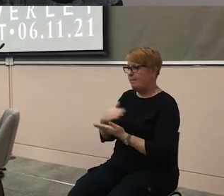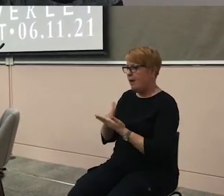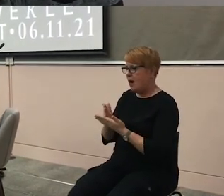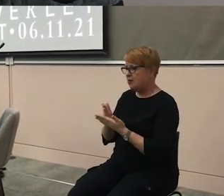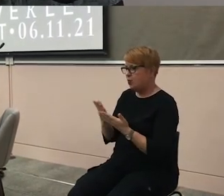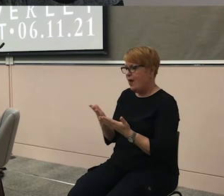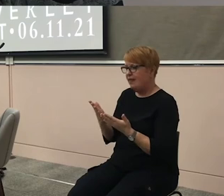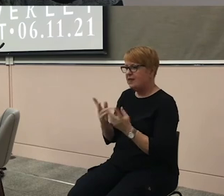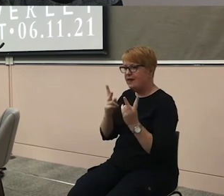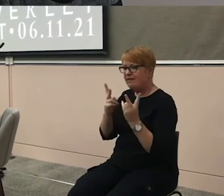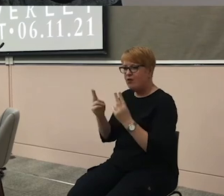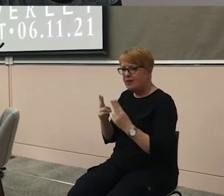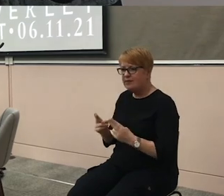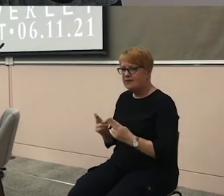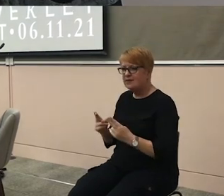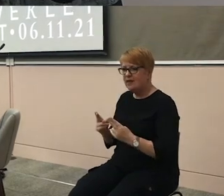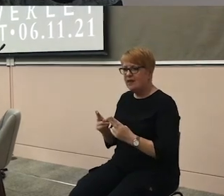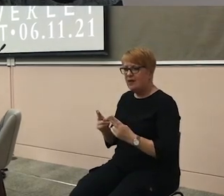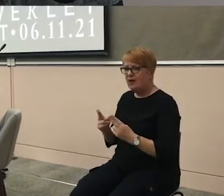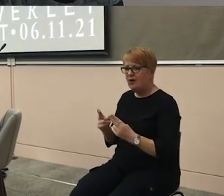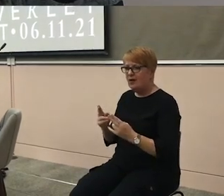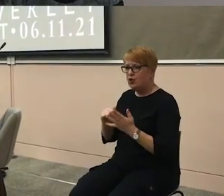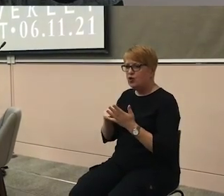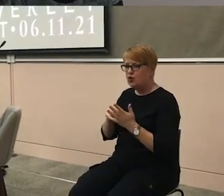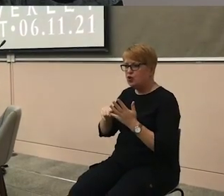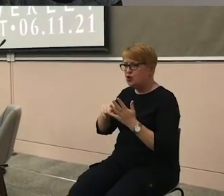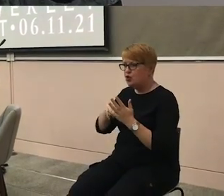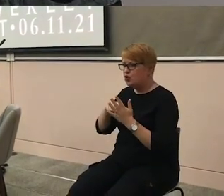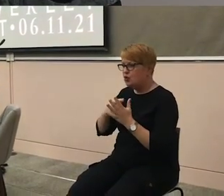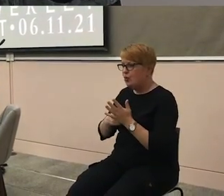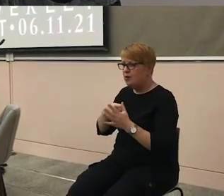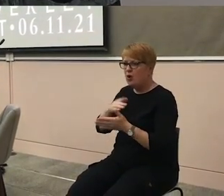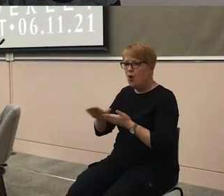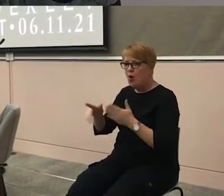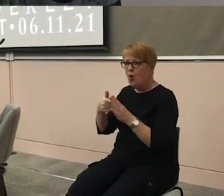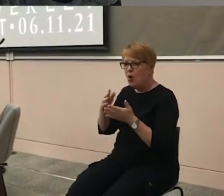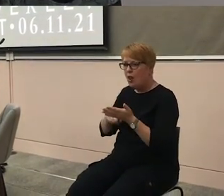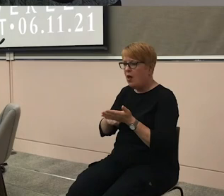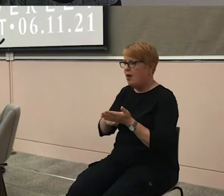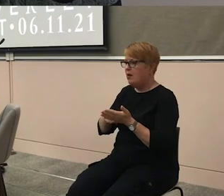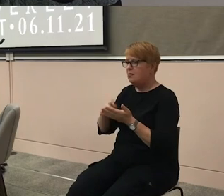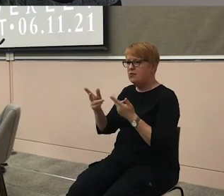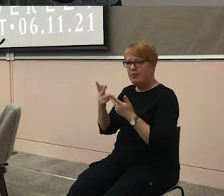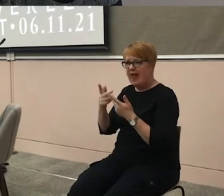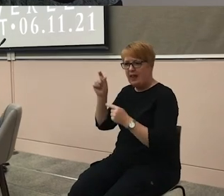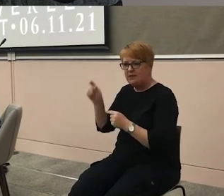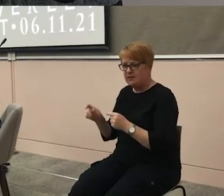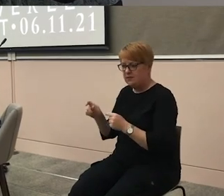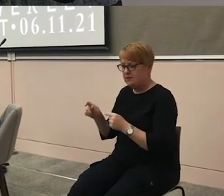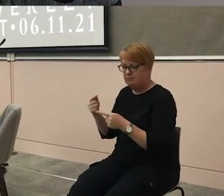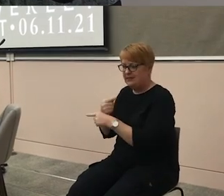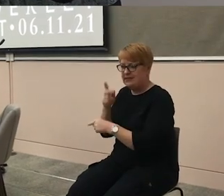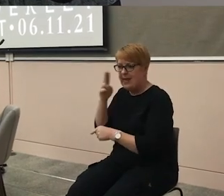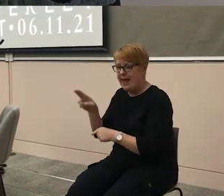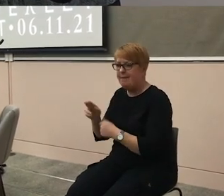there's fragments of Frantz Fanon and Stuart Hall and obviously it's through her voice, but in some ways if you didn't know the text you think